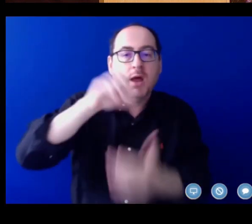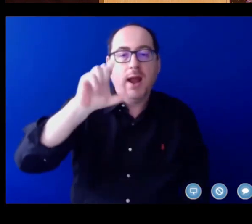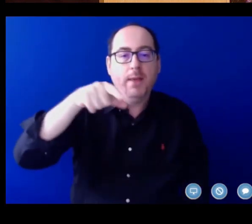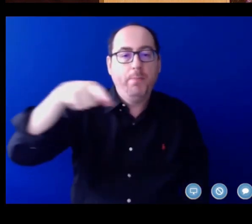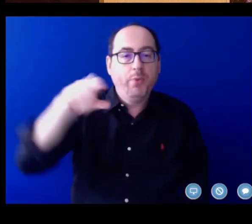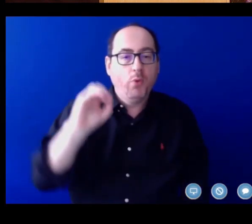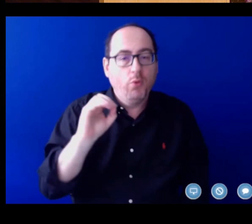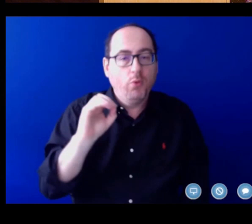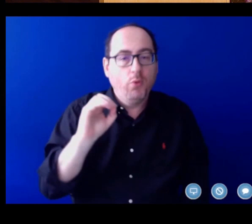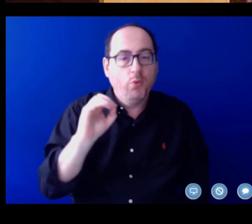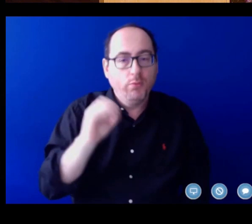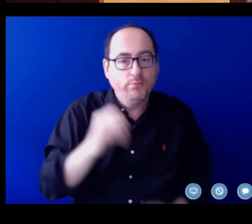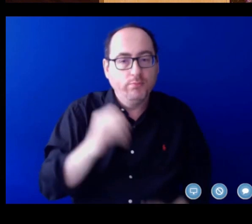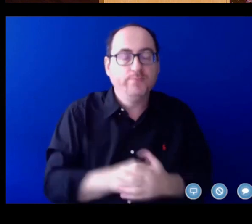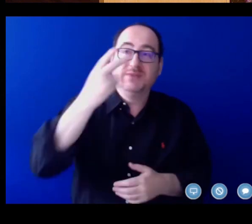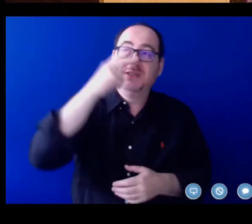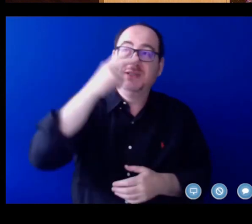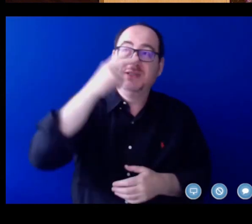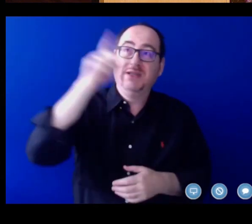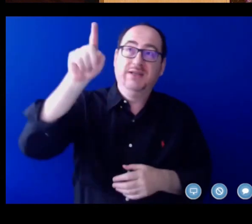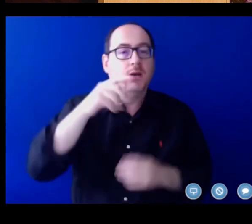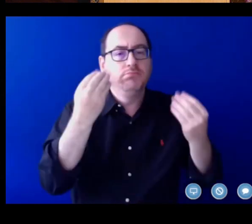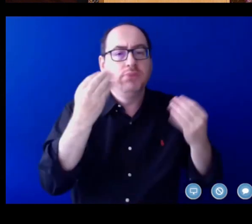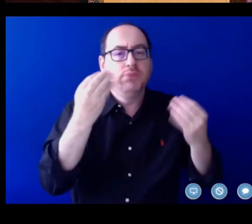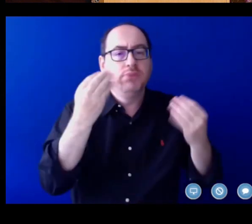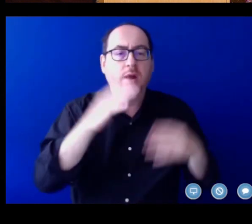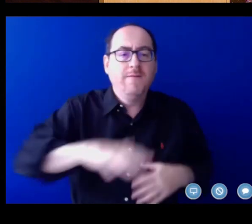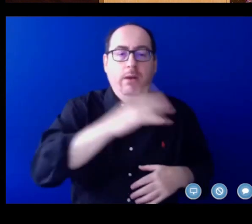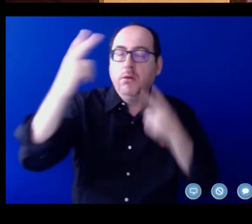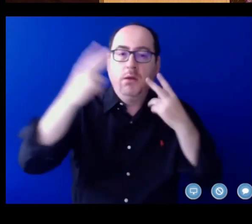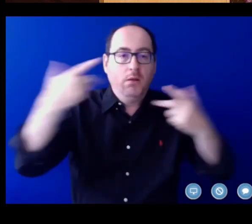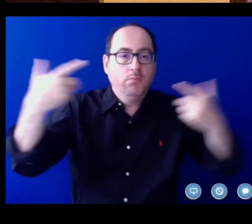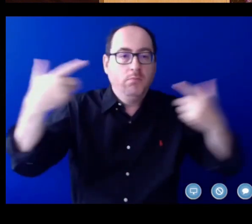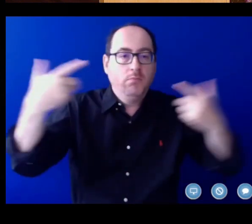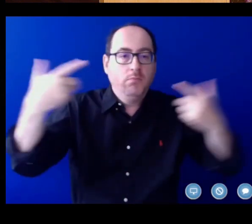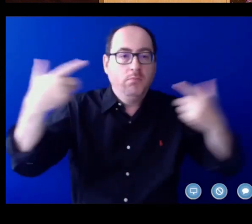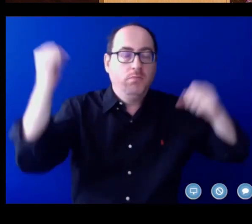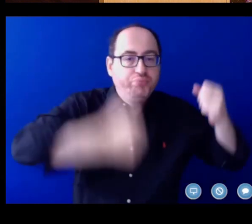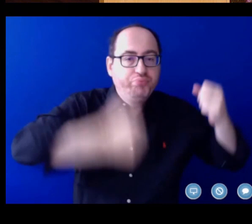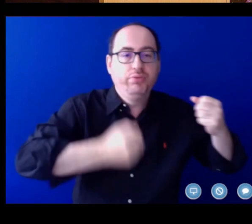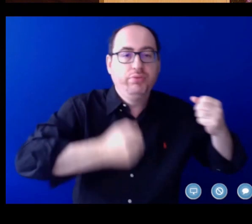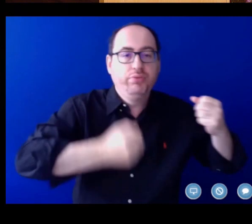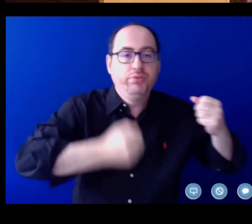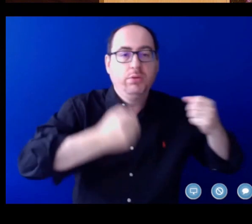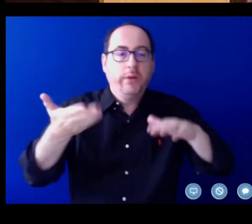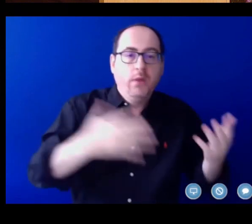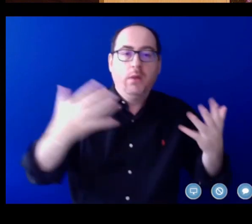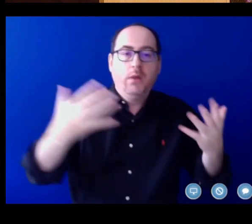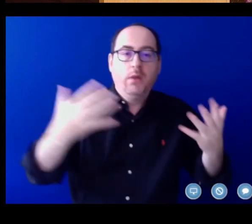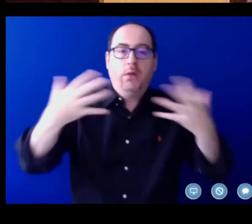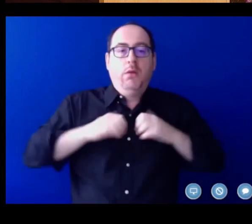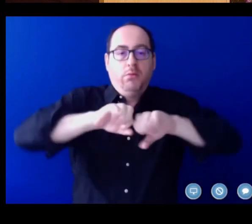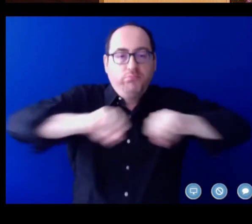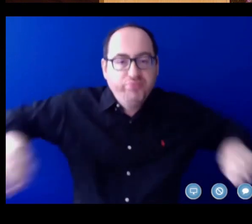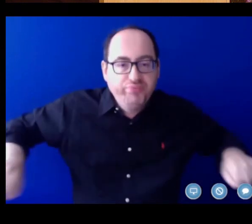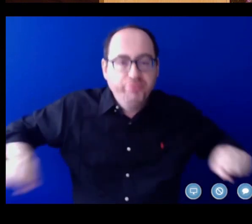fear, chaos, separation, experiencing and witnessing violence, death and destruction, rapes and murders, loss